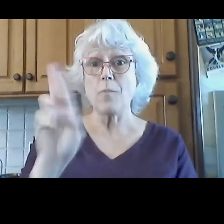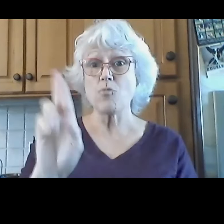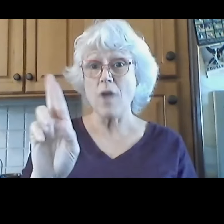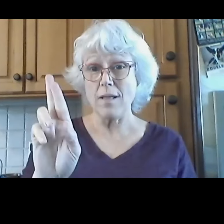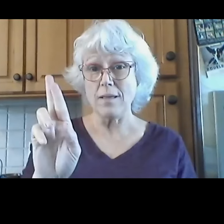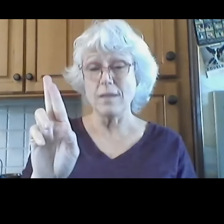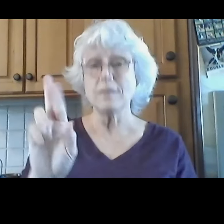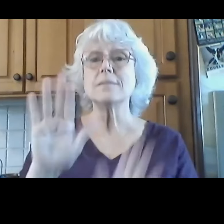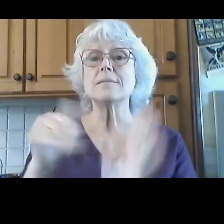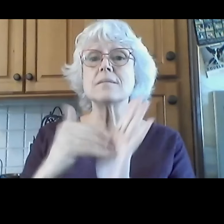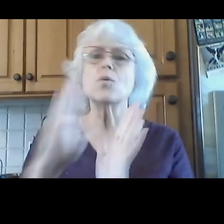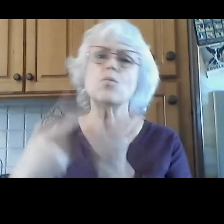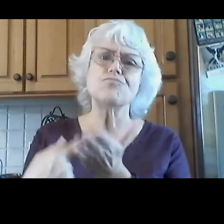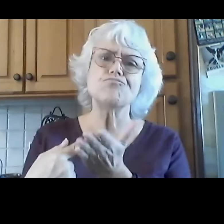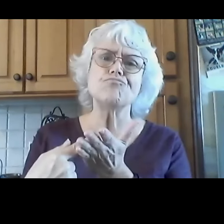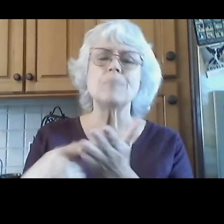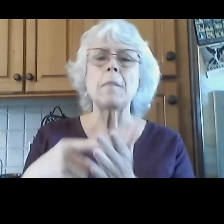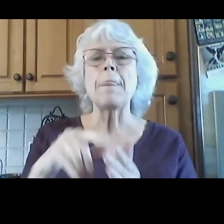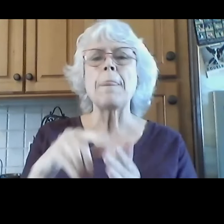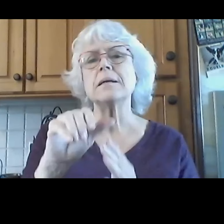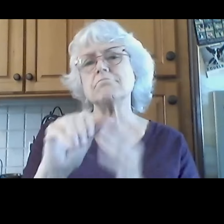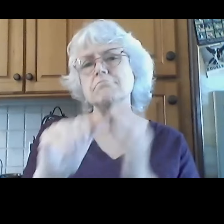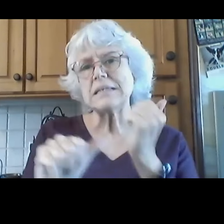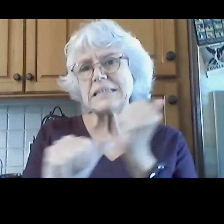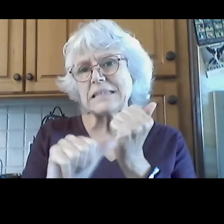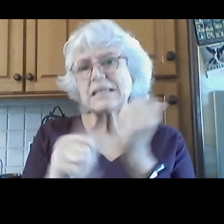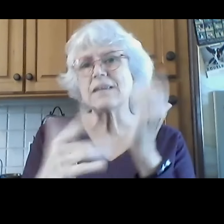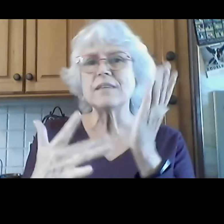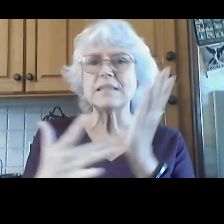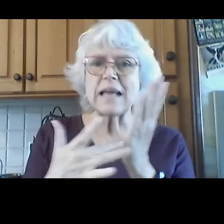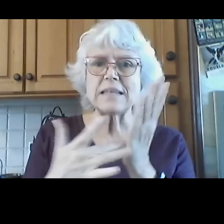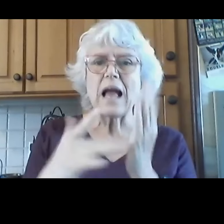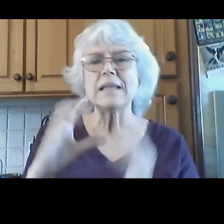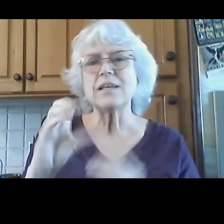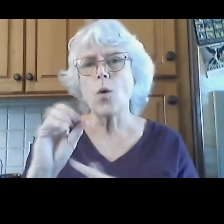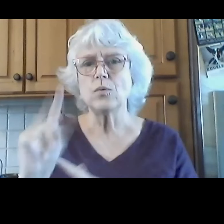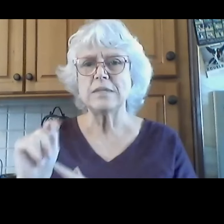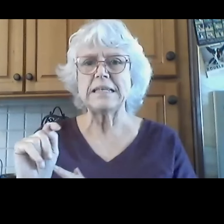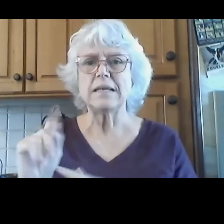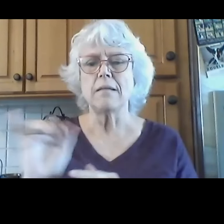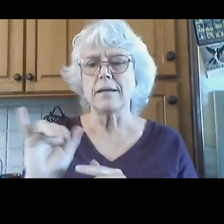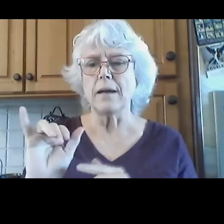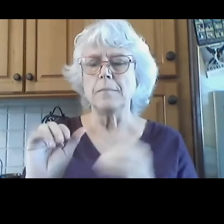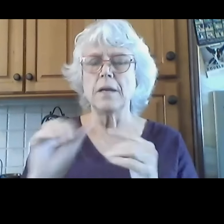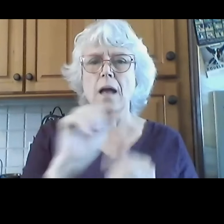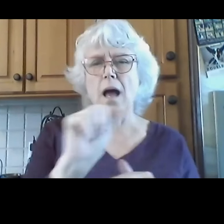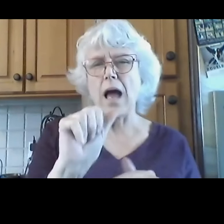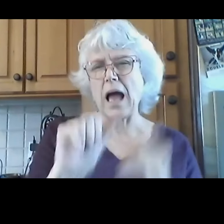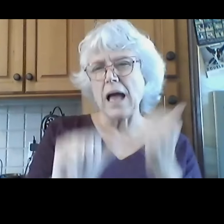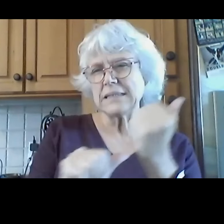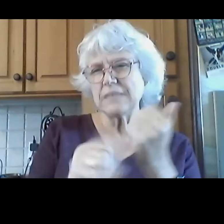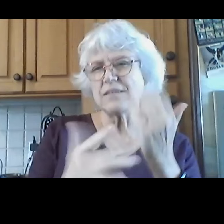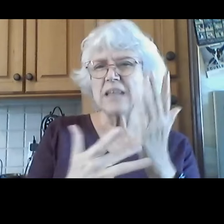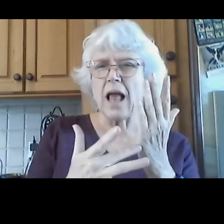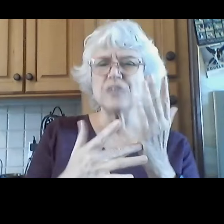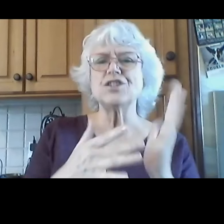technology and OT specifically around AT and recreation and leisure.